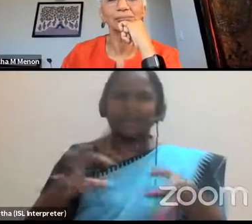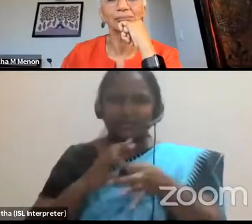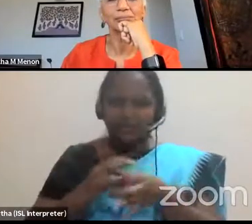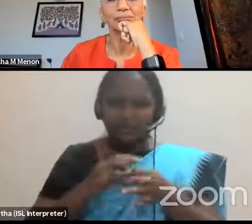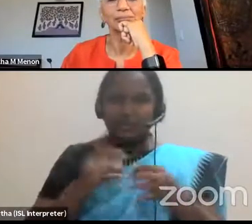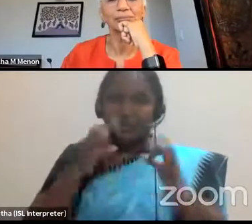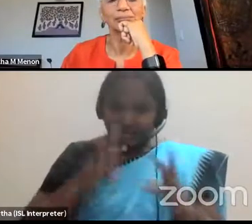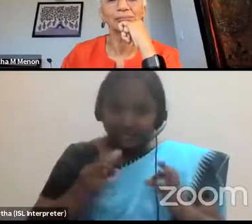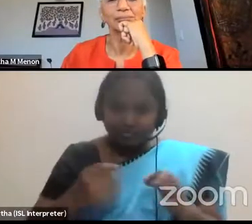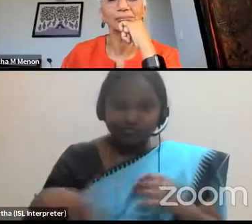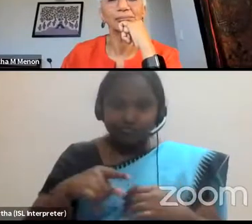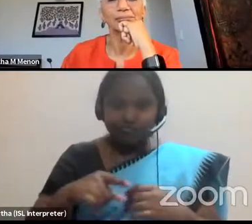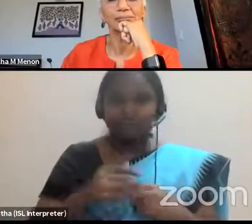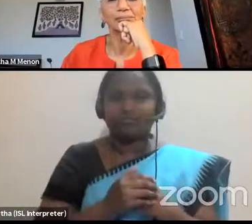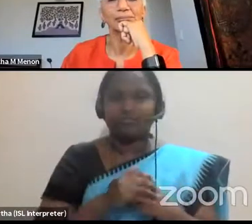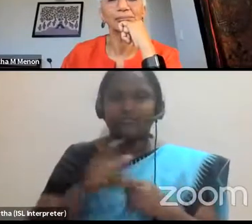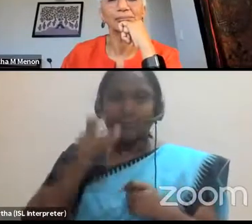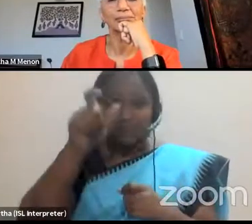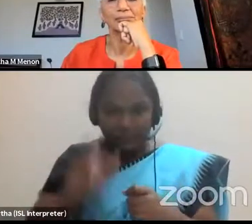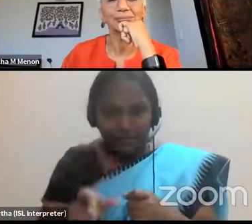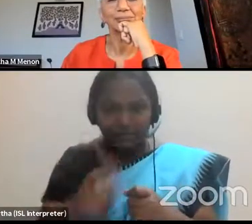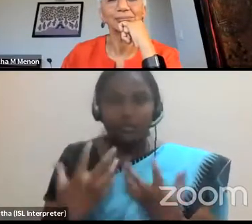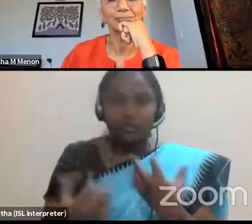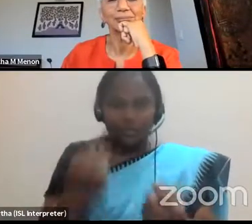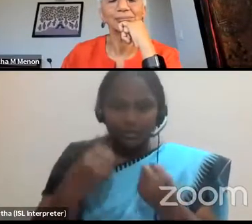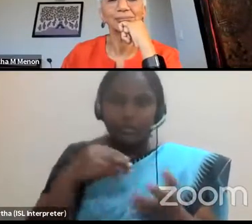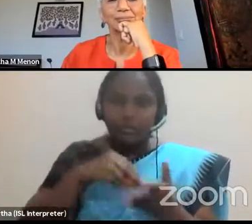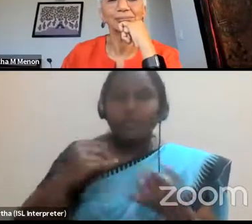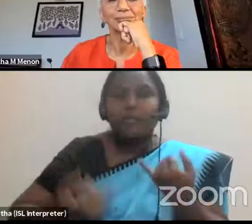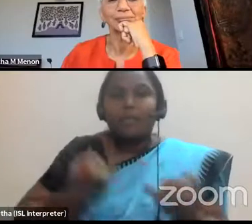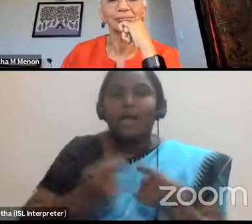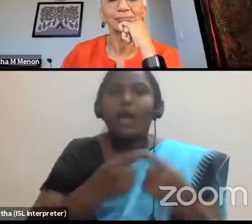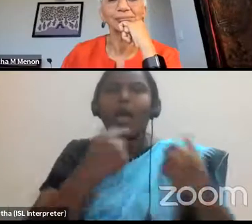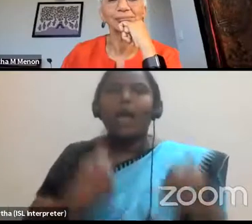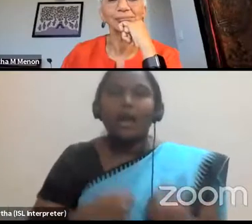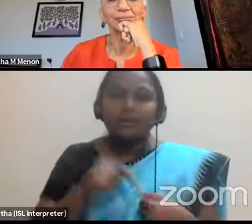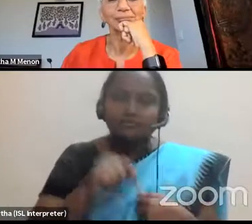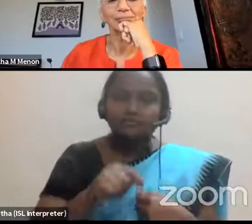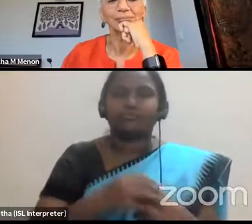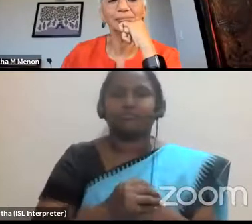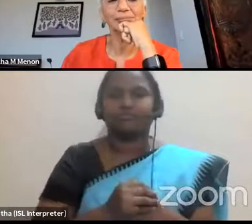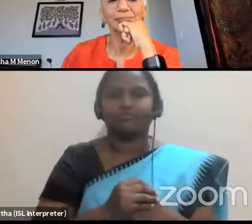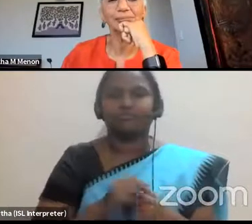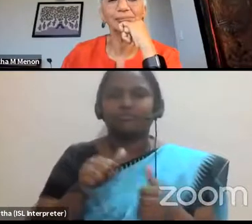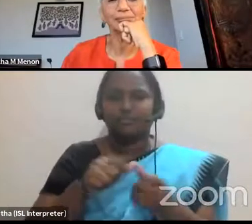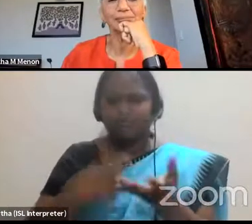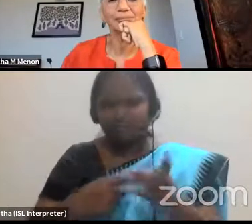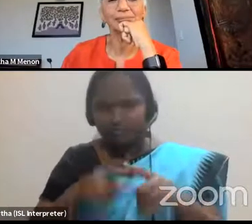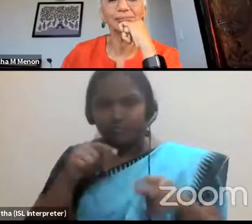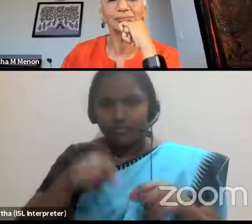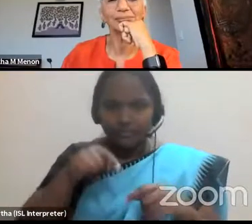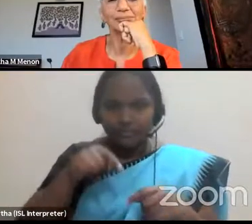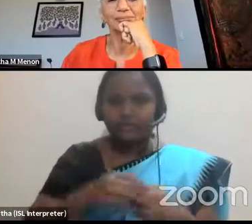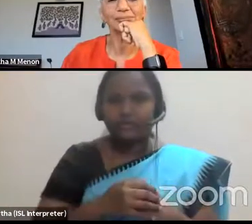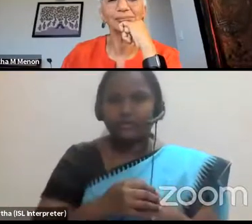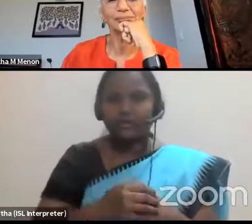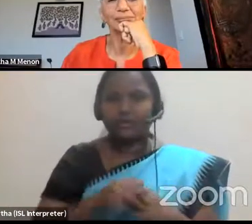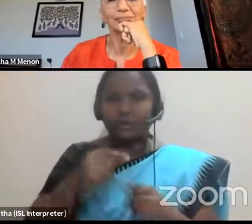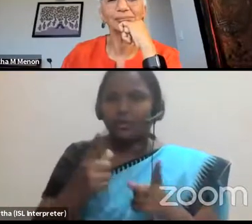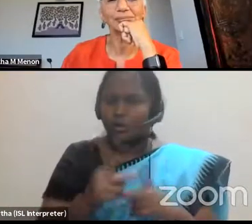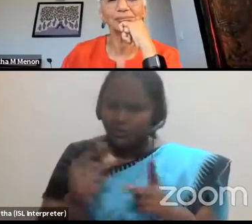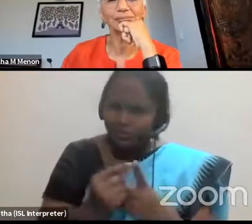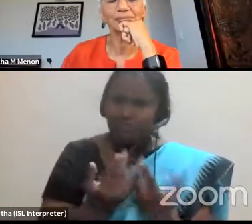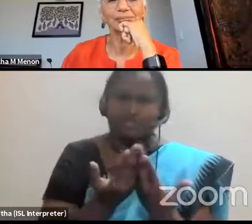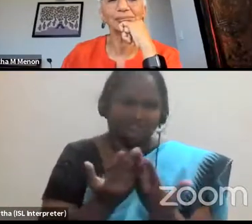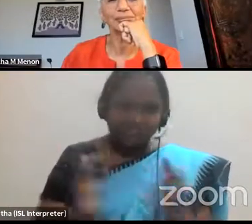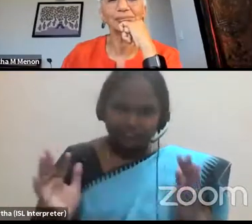he really was the person who got me interested in art. So it was, in a sense, doing